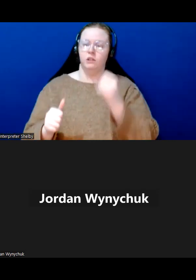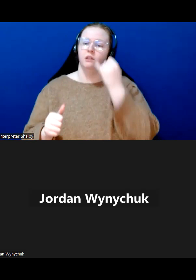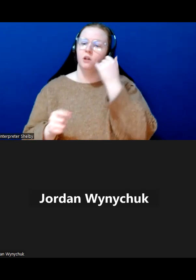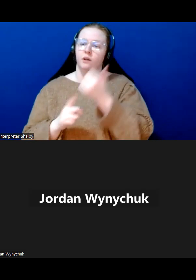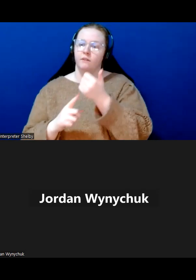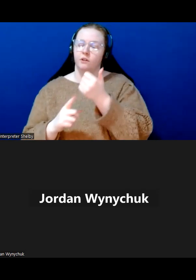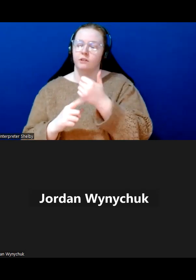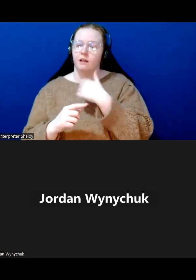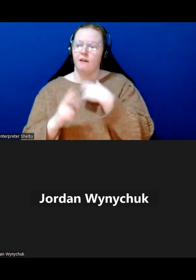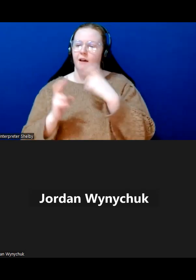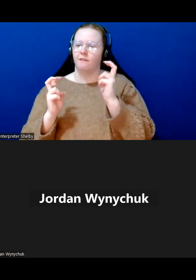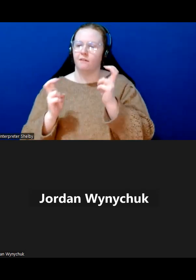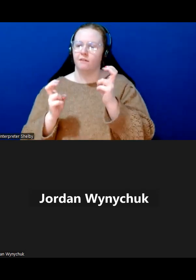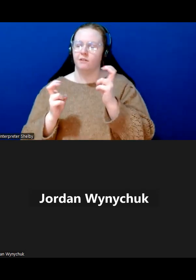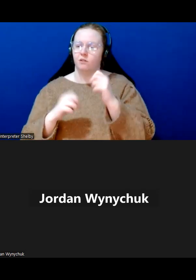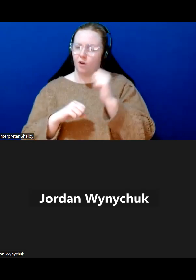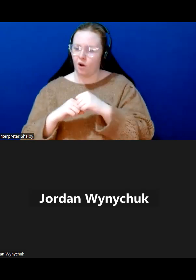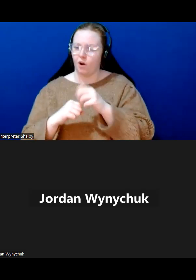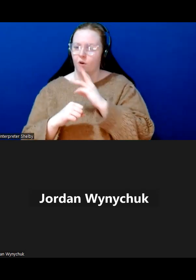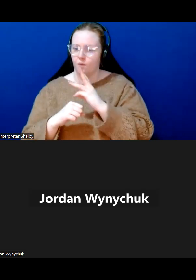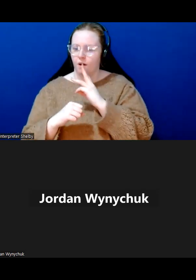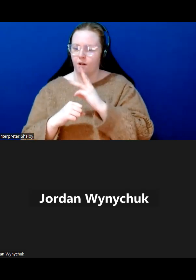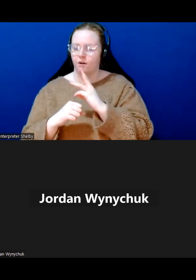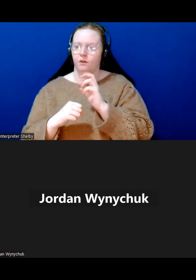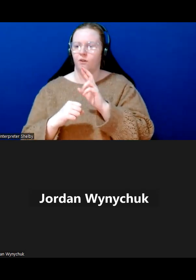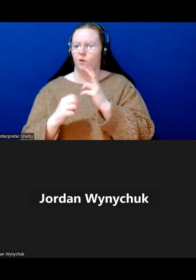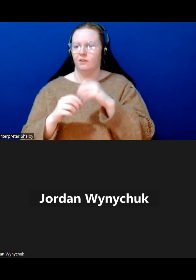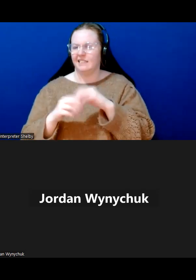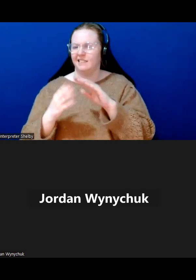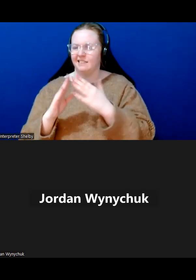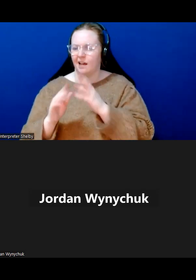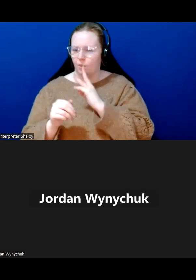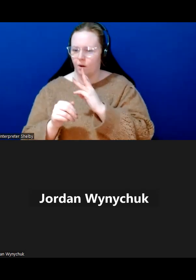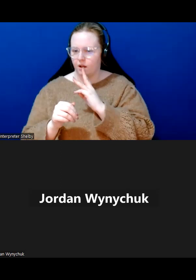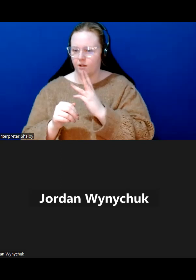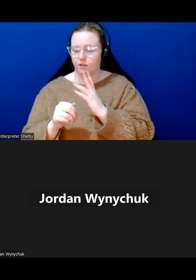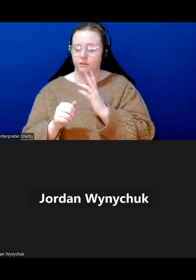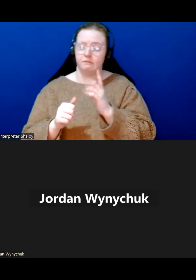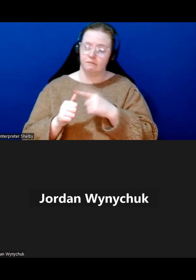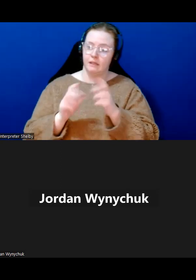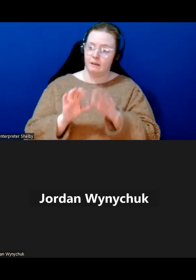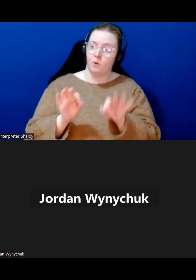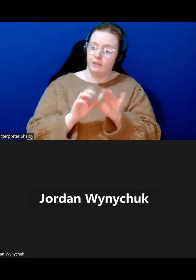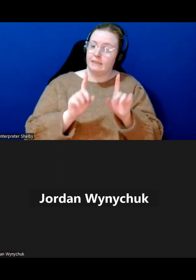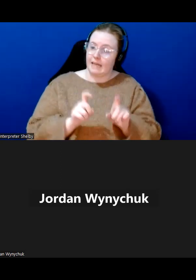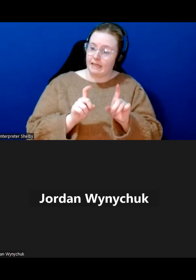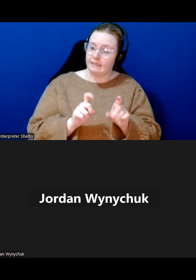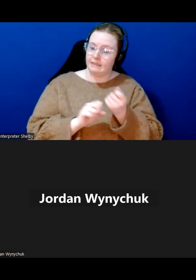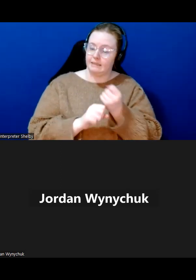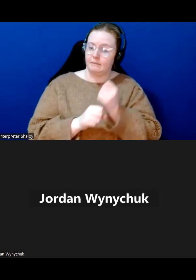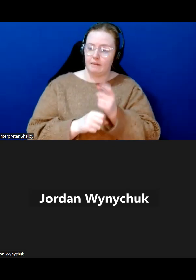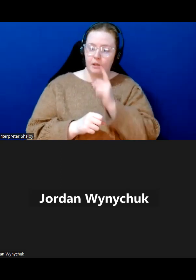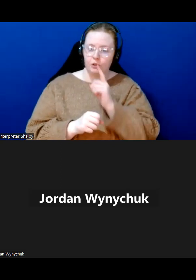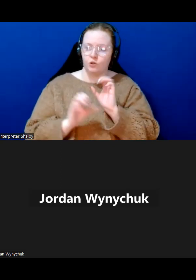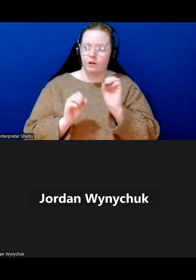harder water or like on town water, if you put it into, well, first of all, it's very important to test just to make sure you don't have anything,